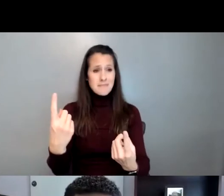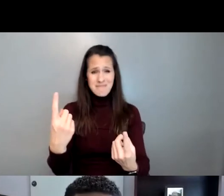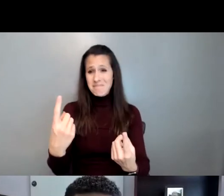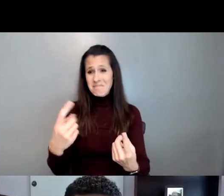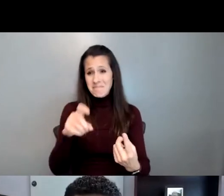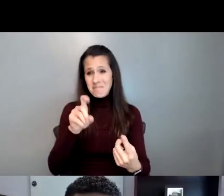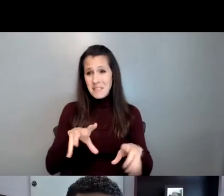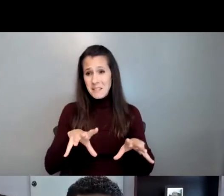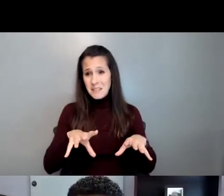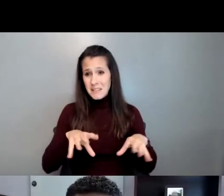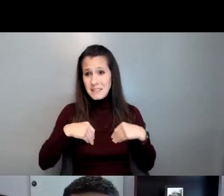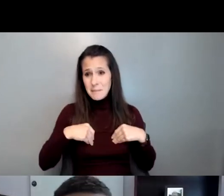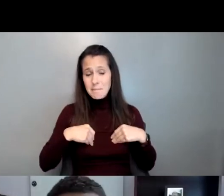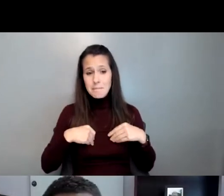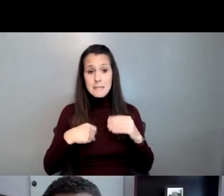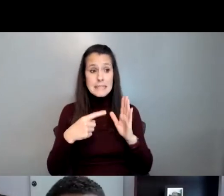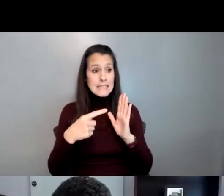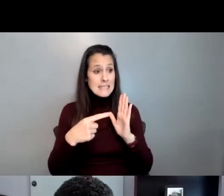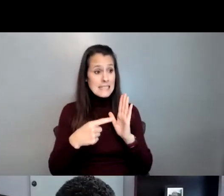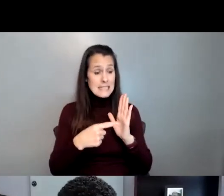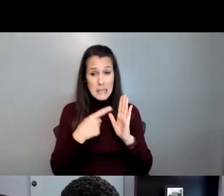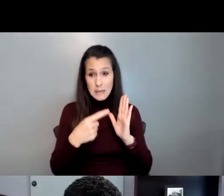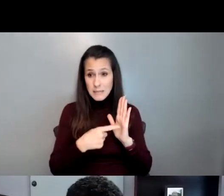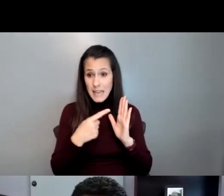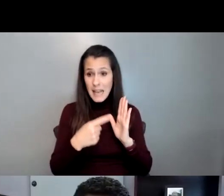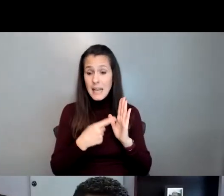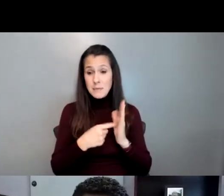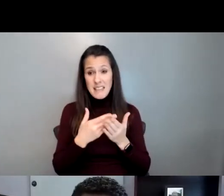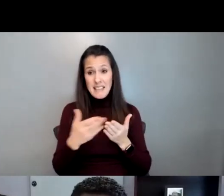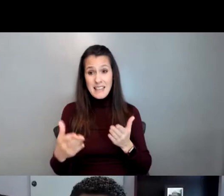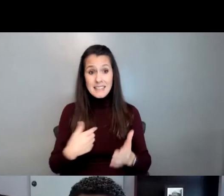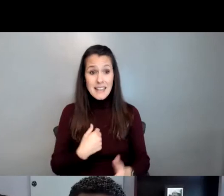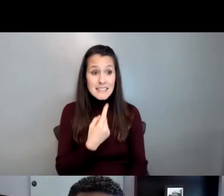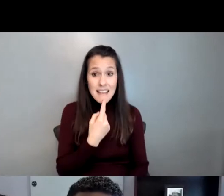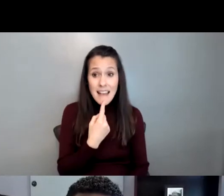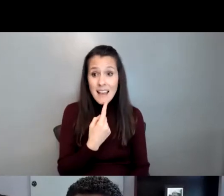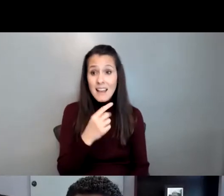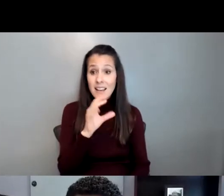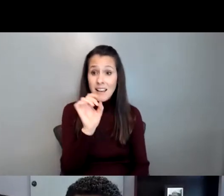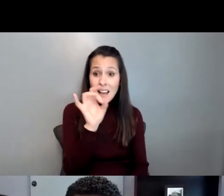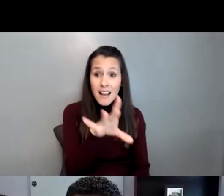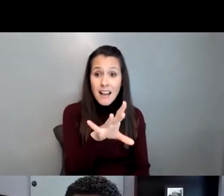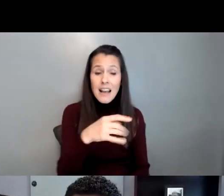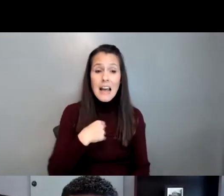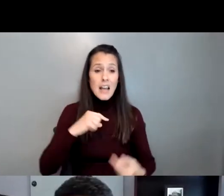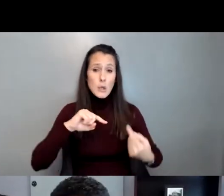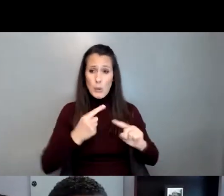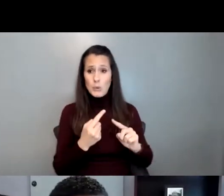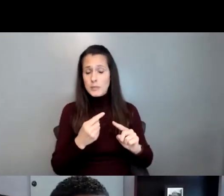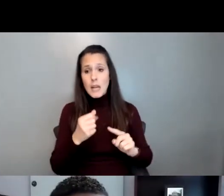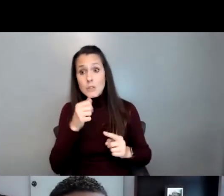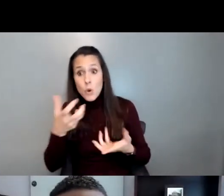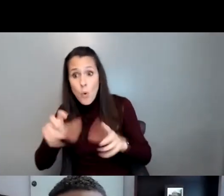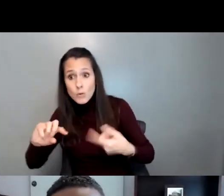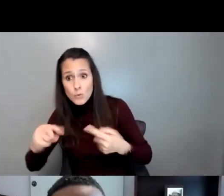fact that at times I have probably done more harm by the things that I say than I intended. Because I tend to